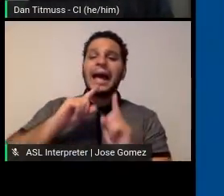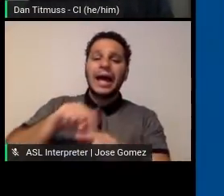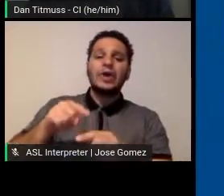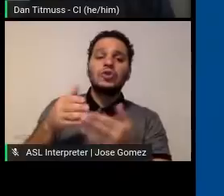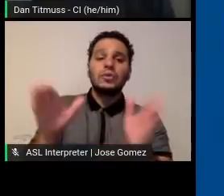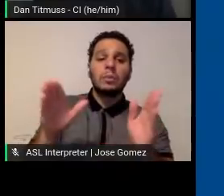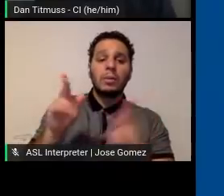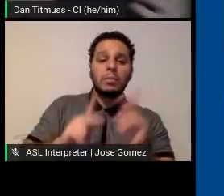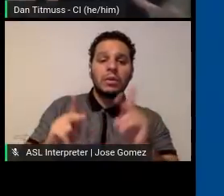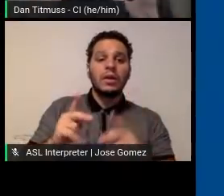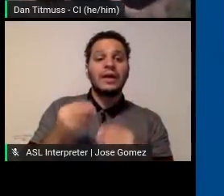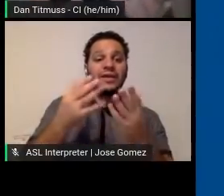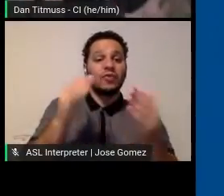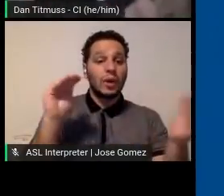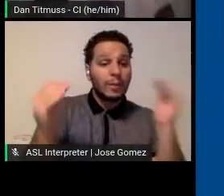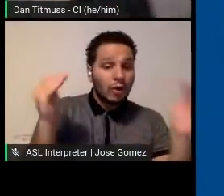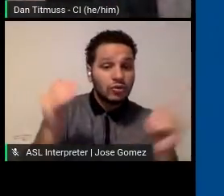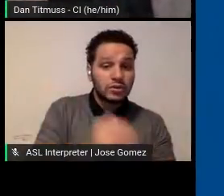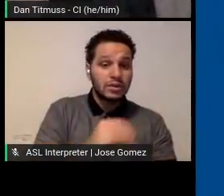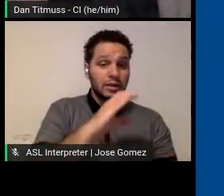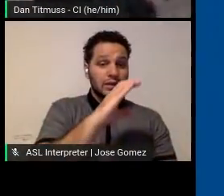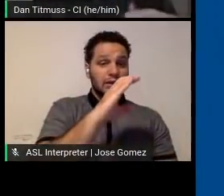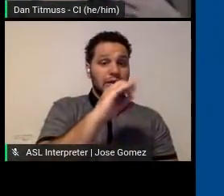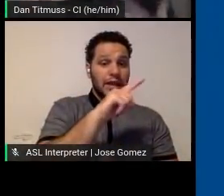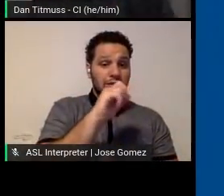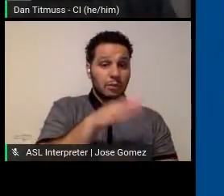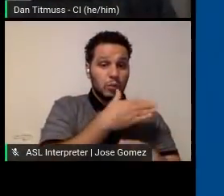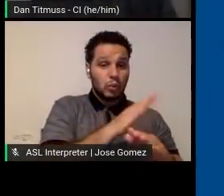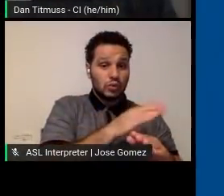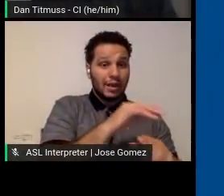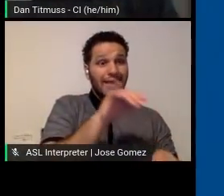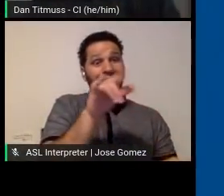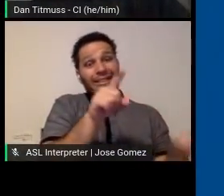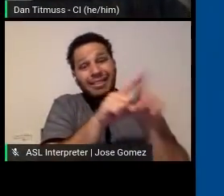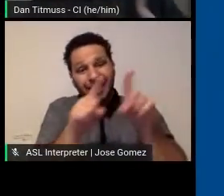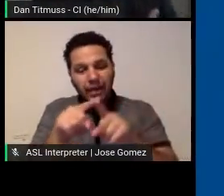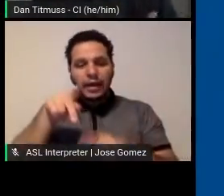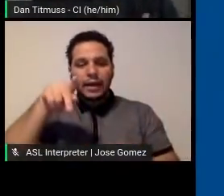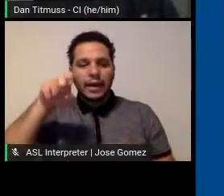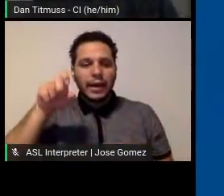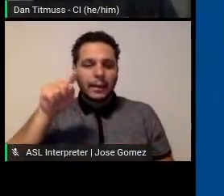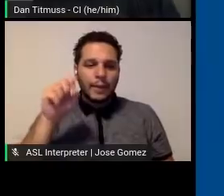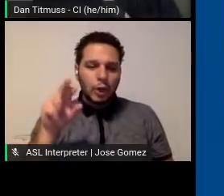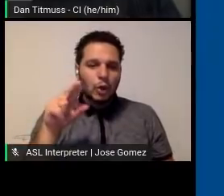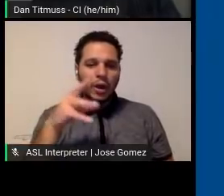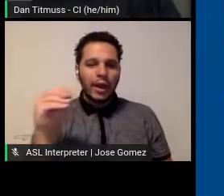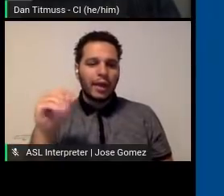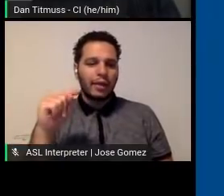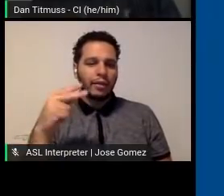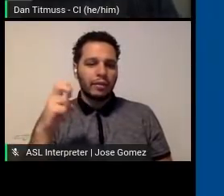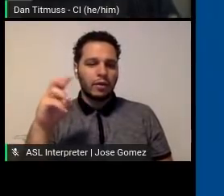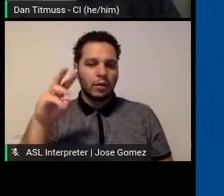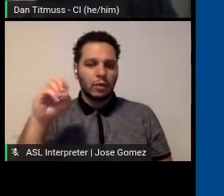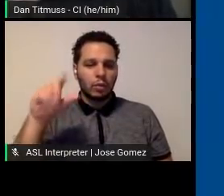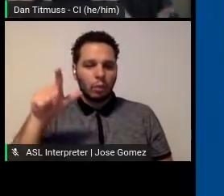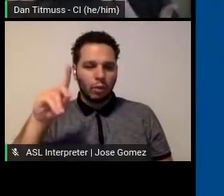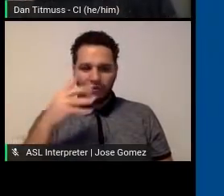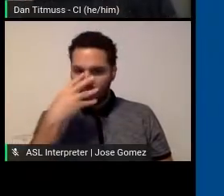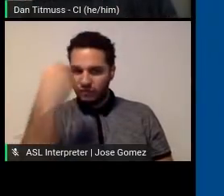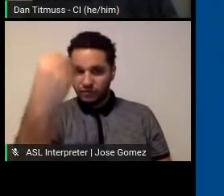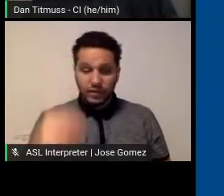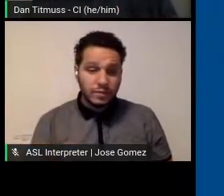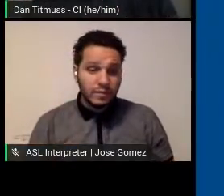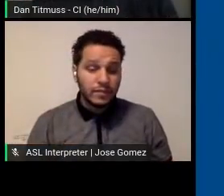out comparisons. So you've got classical music like Peter and the Wolf. So if you're presenting, you know, Peter and the Wolf at your